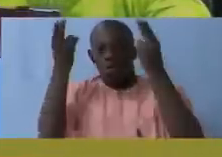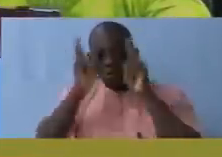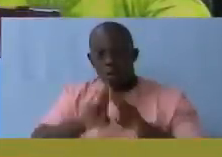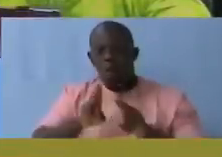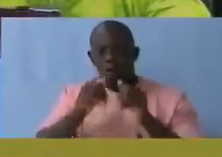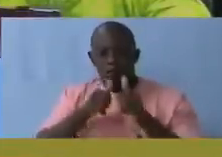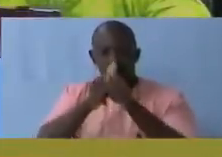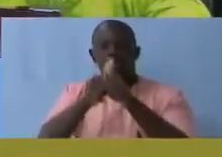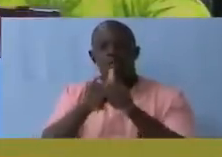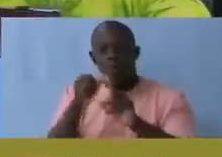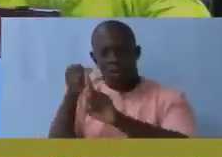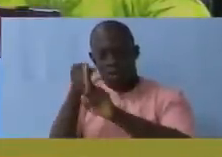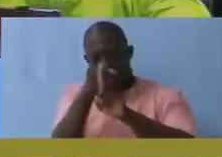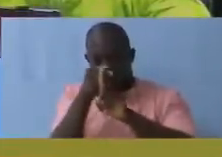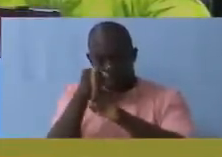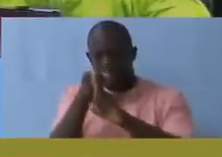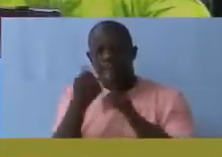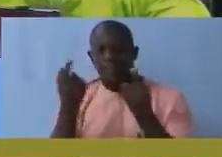the process.